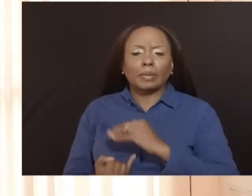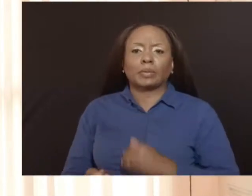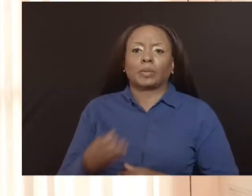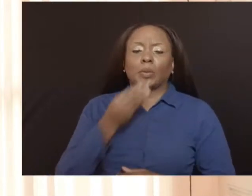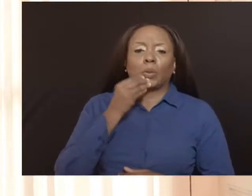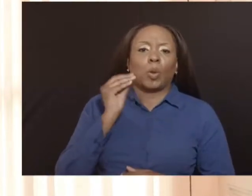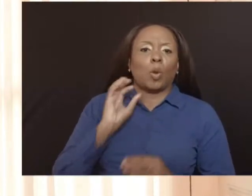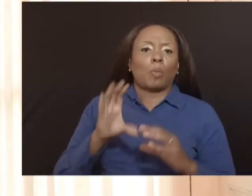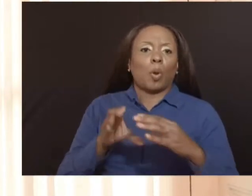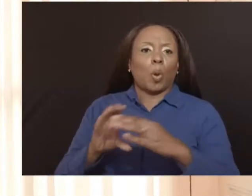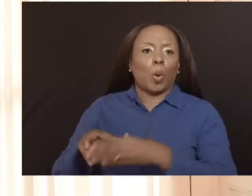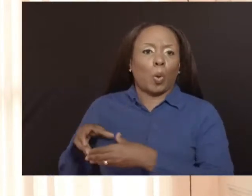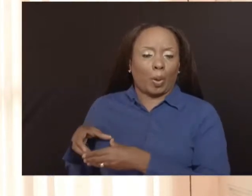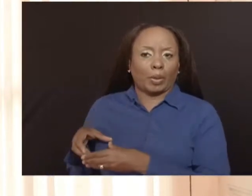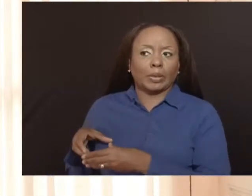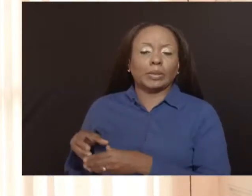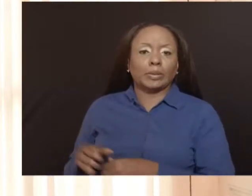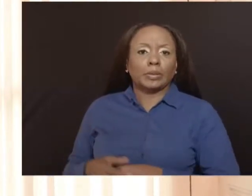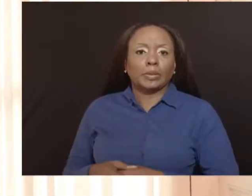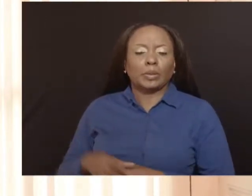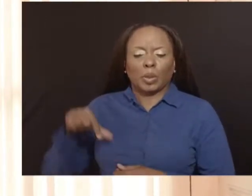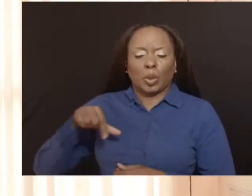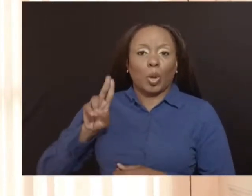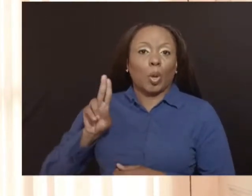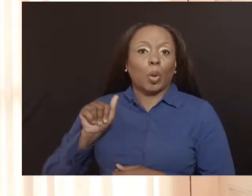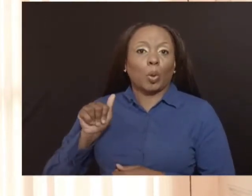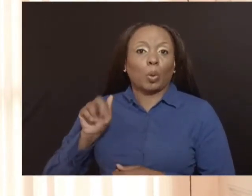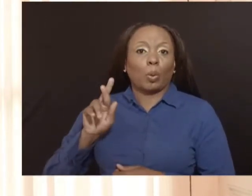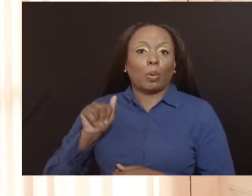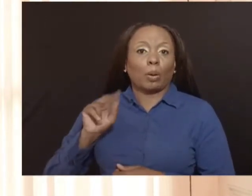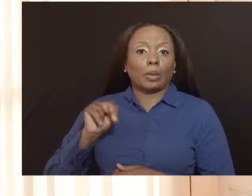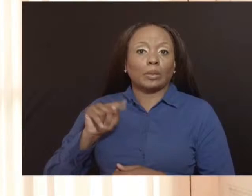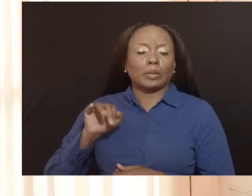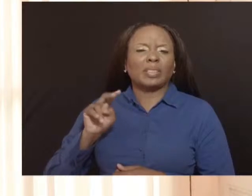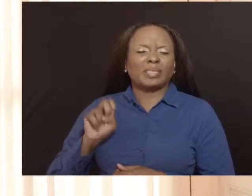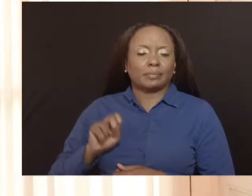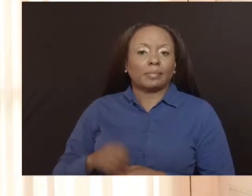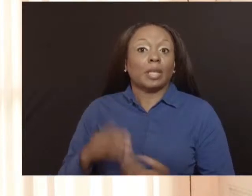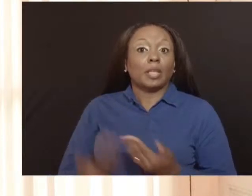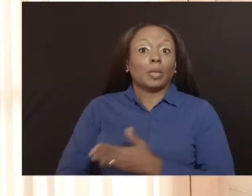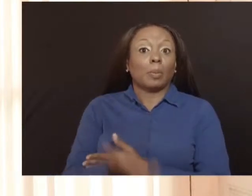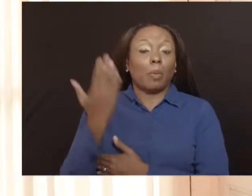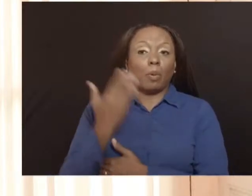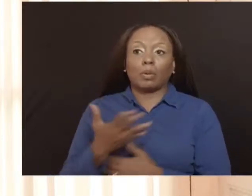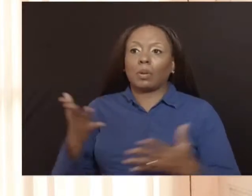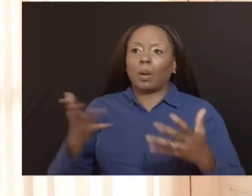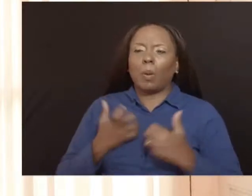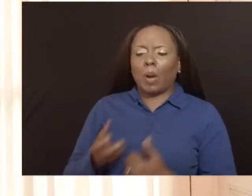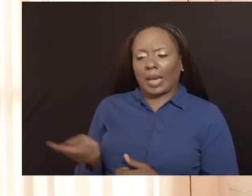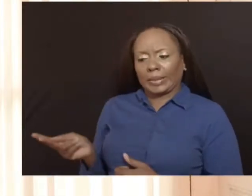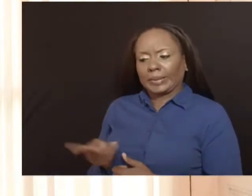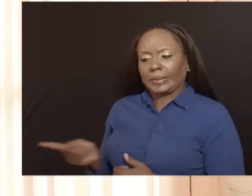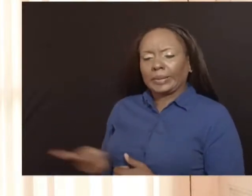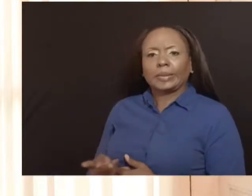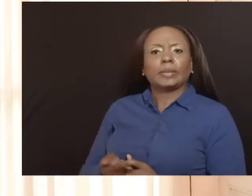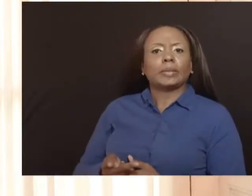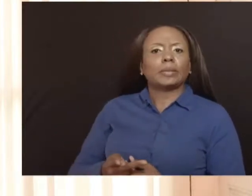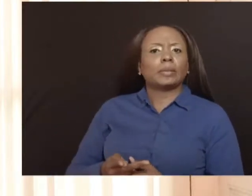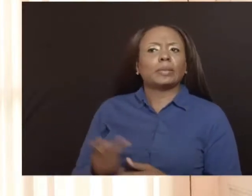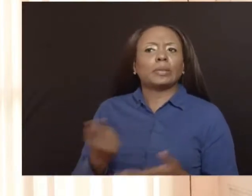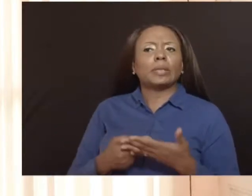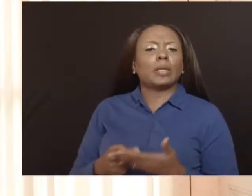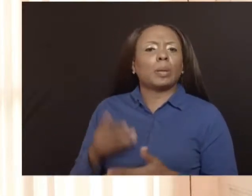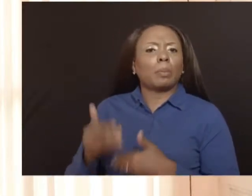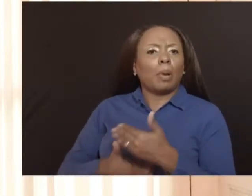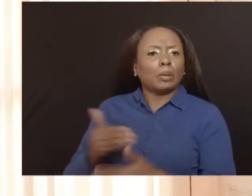quarantine process, and we want to spend our time today looking specifically at that particular process because we